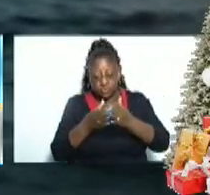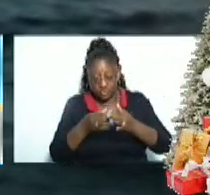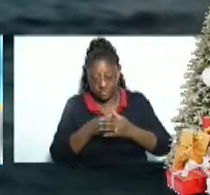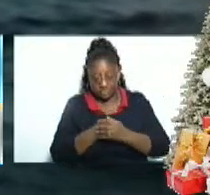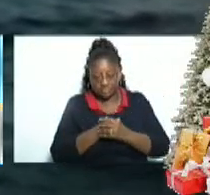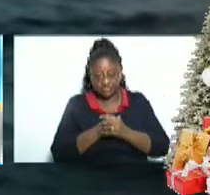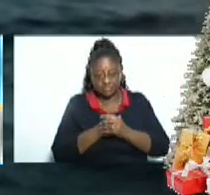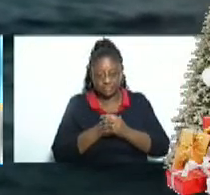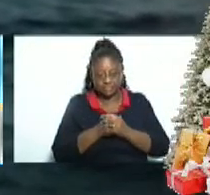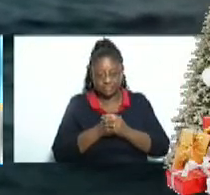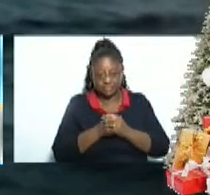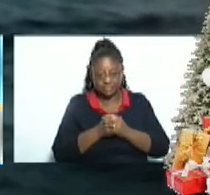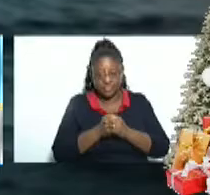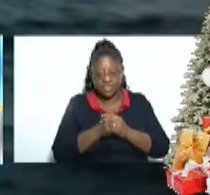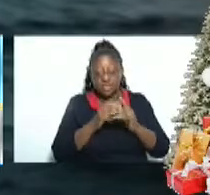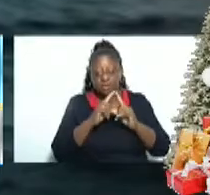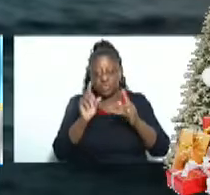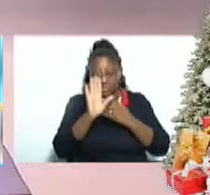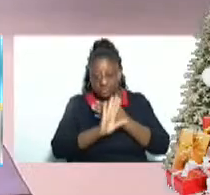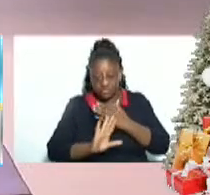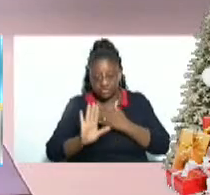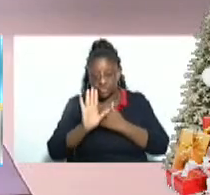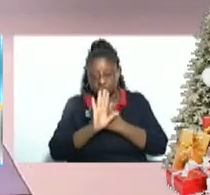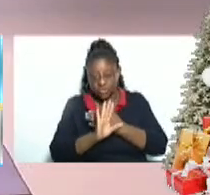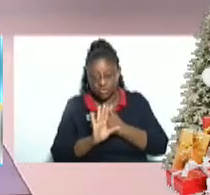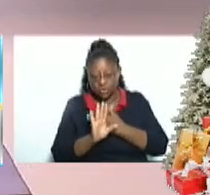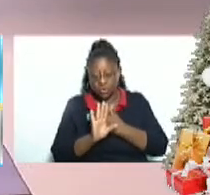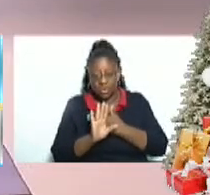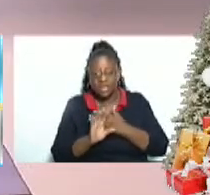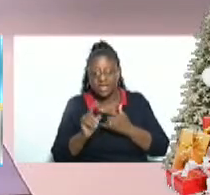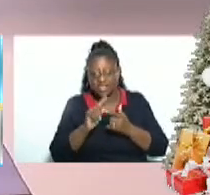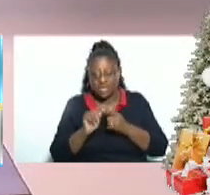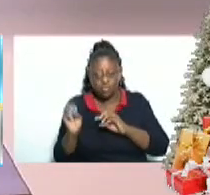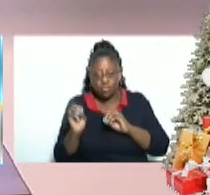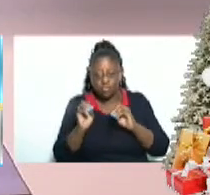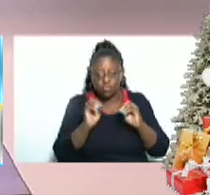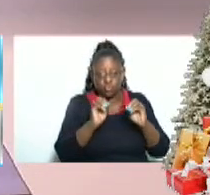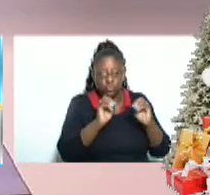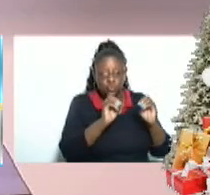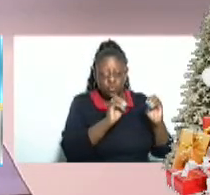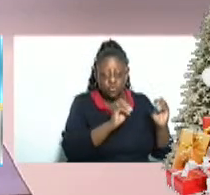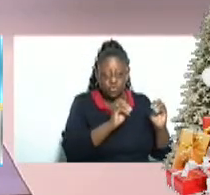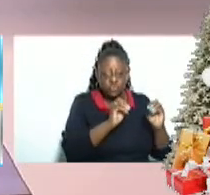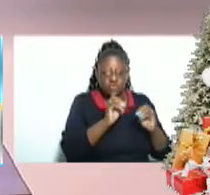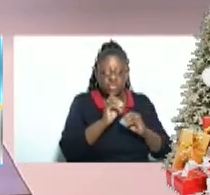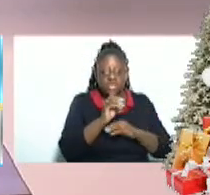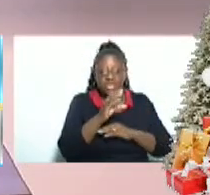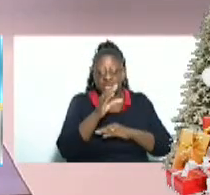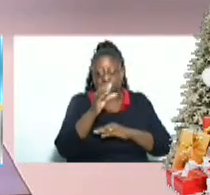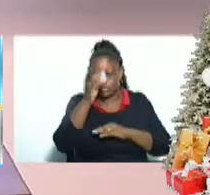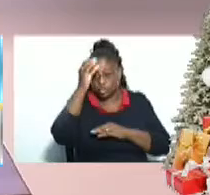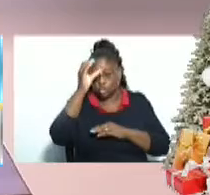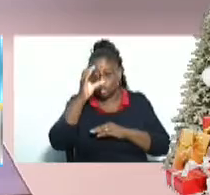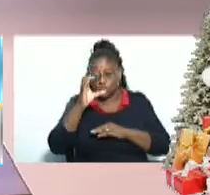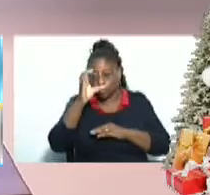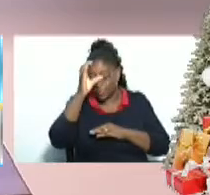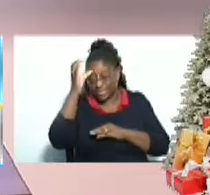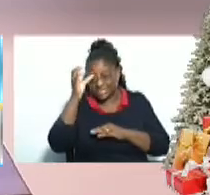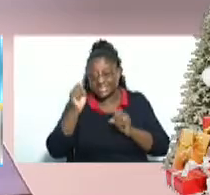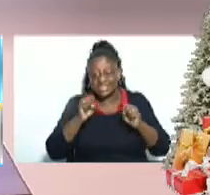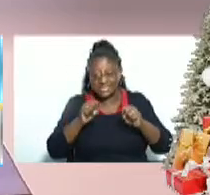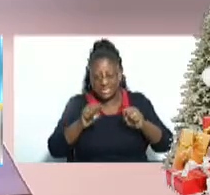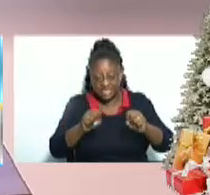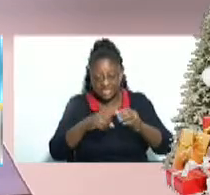but secure the fishery products and then move to the mothership in the Cuban territorial seas. We have